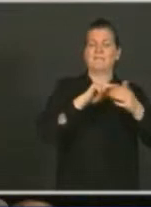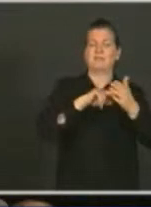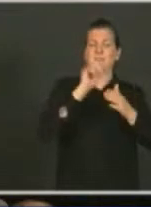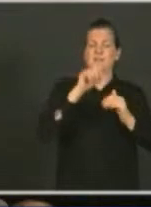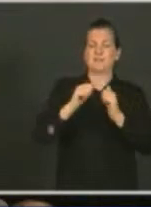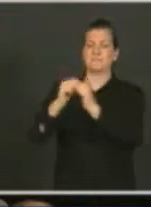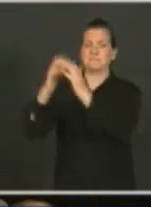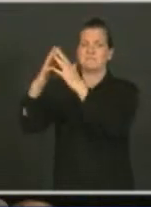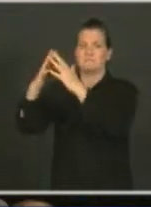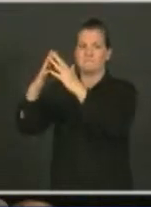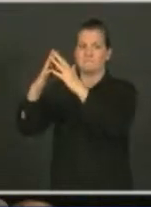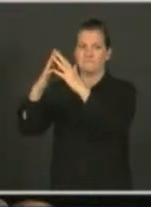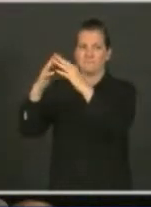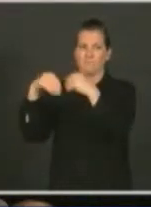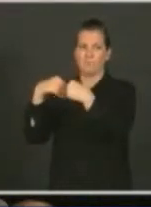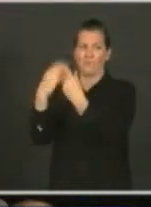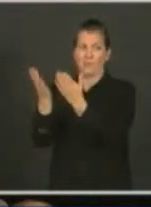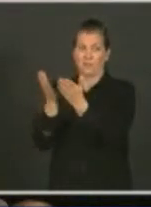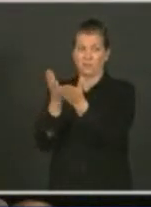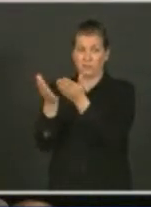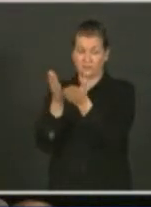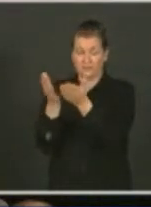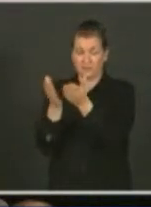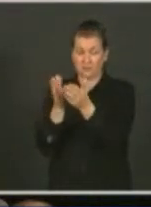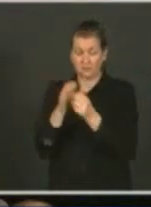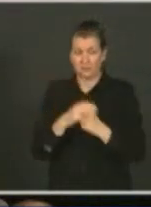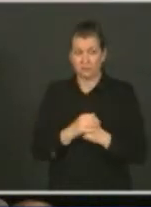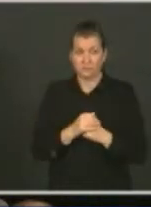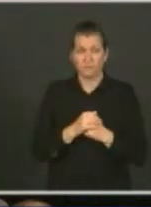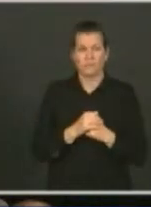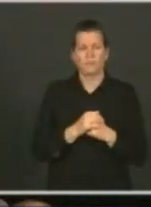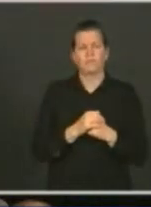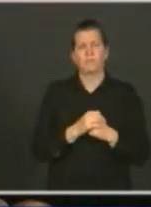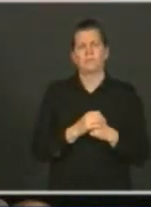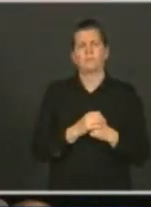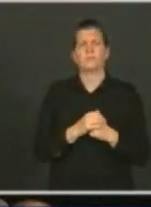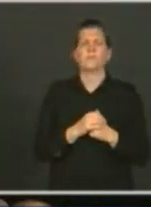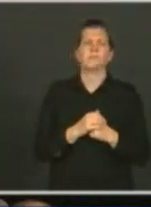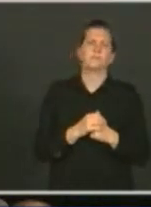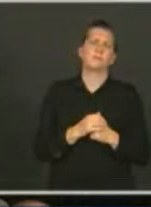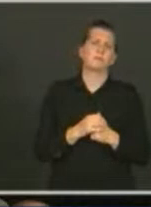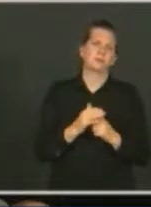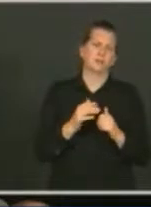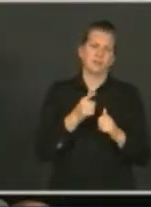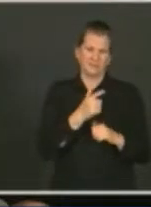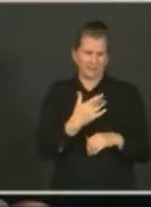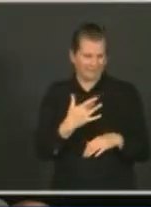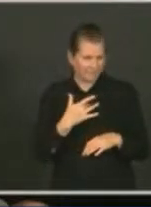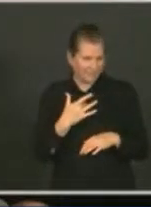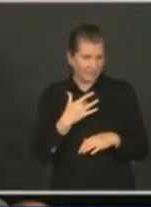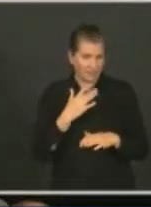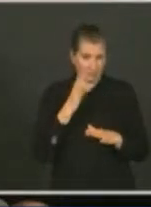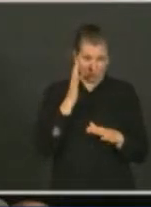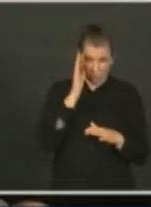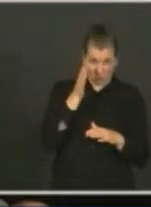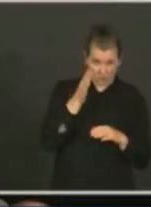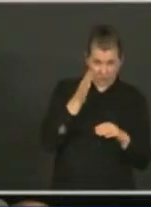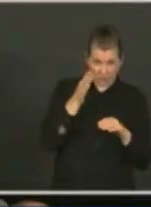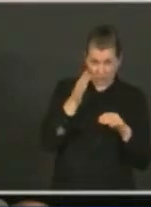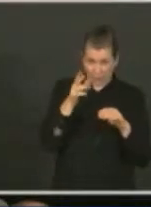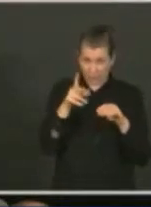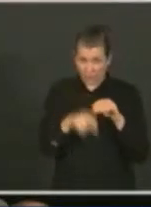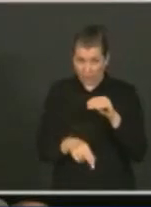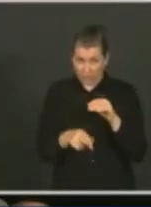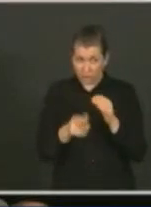services? And how likely do you think that is? I mean, obviously that's calling for a projection